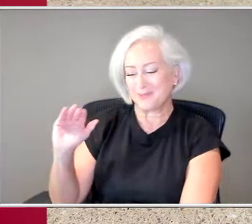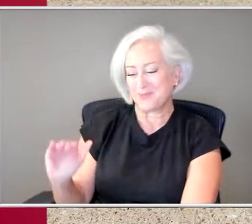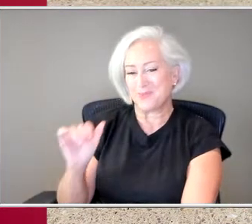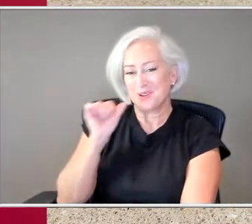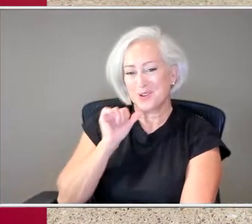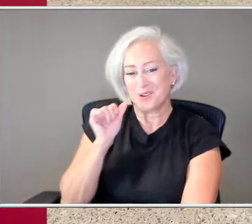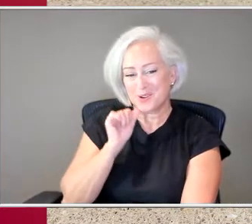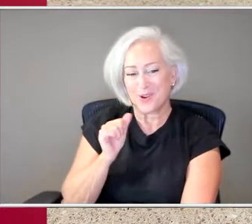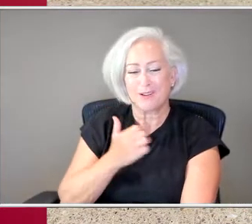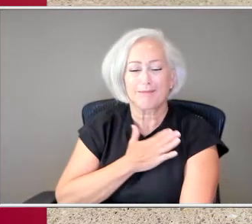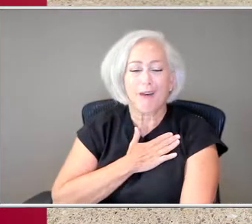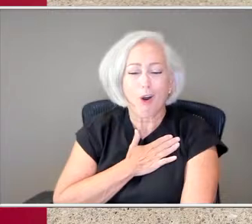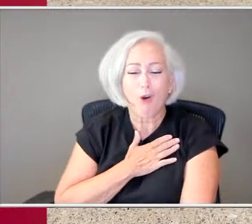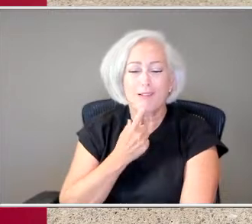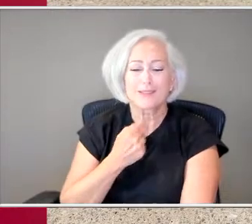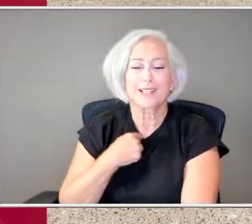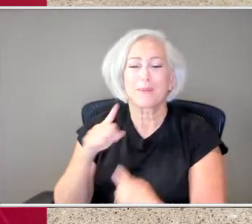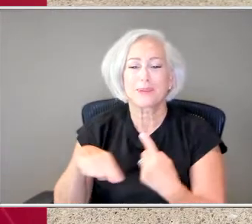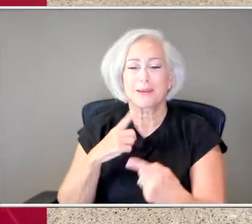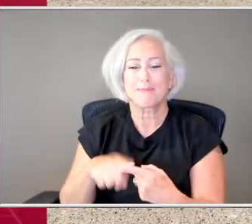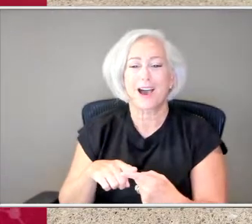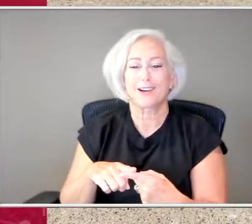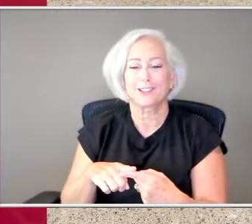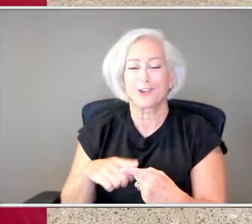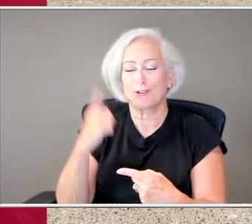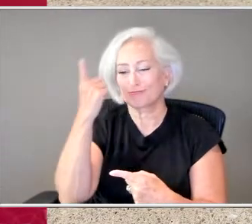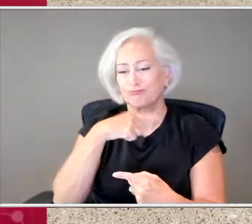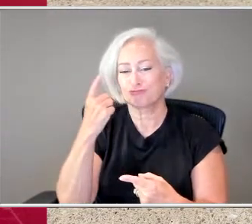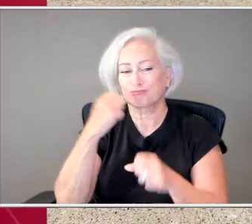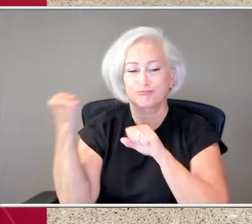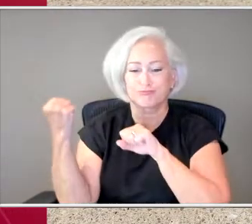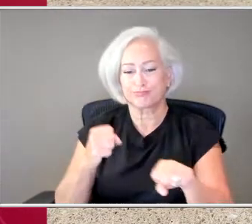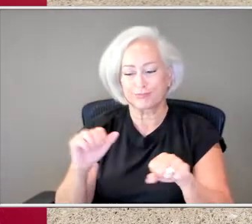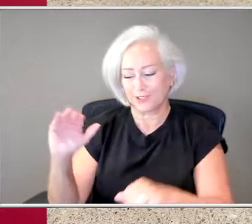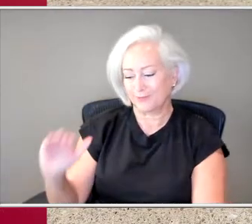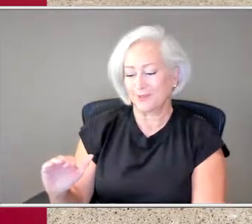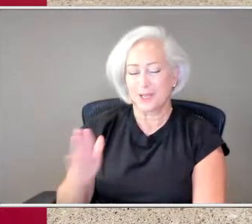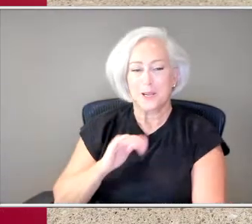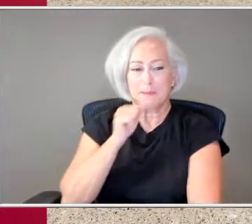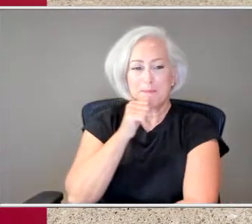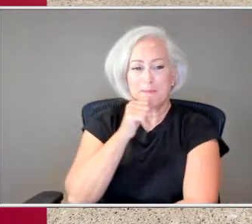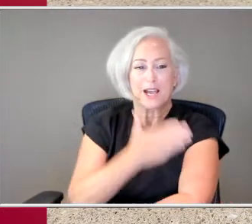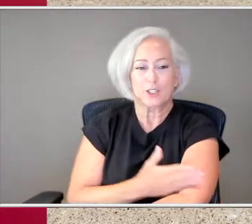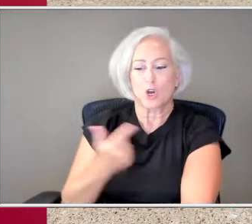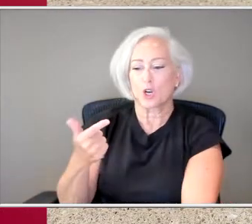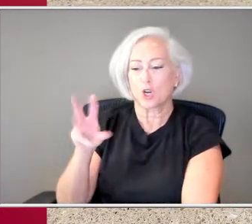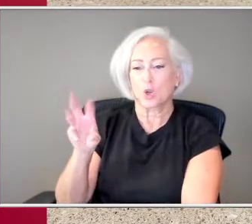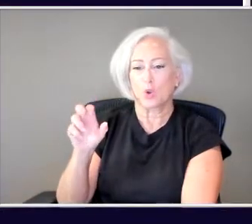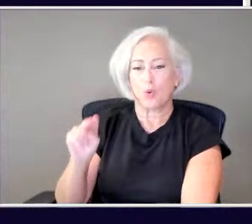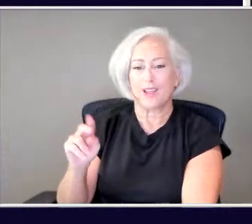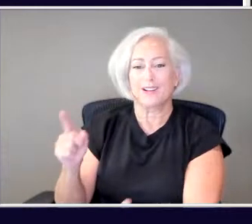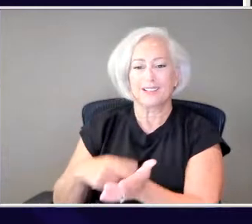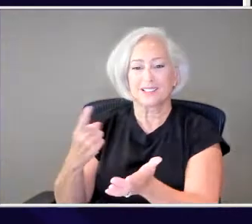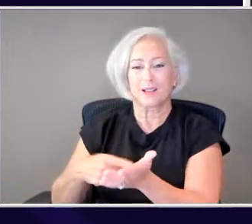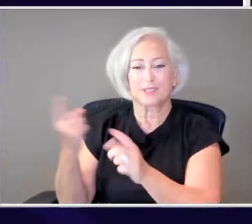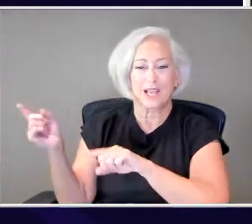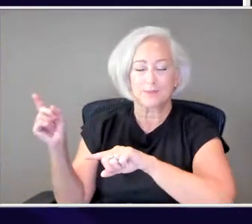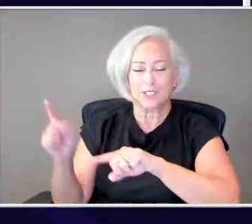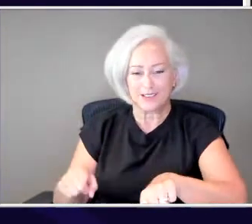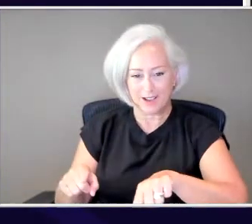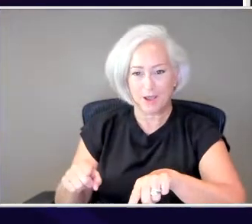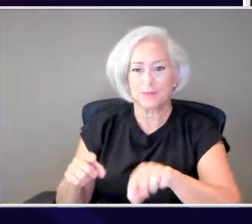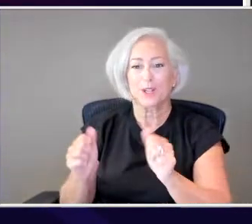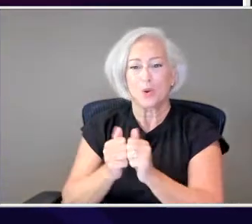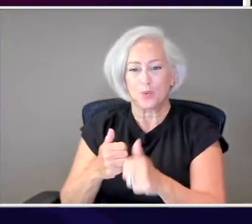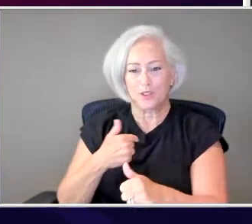tell me about your mini-me. Yeah, this is my daughter Gwen. I actually bring her up to the hospital sometimes when I have to work on the weekend if I have to get some